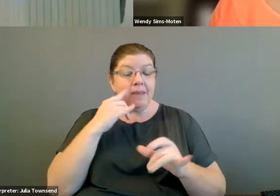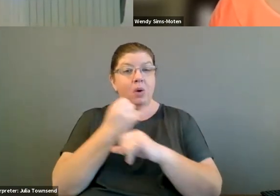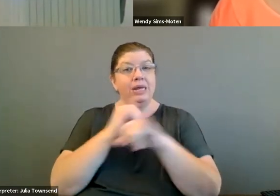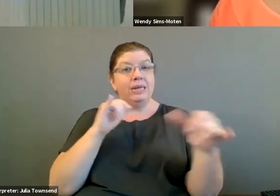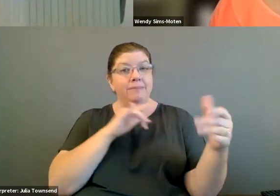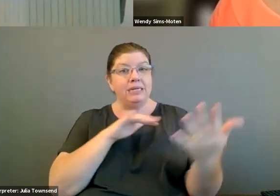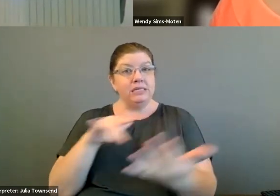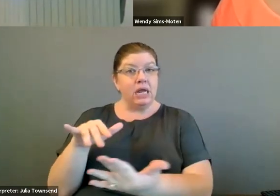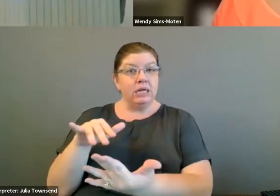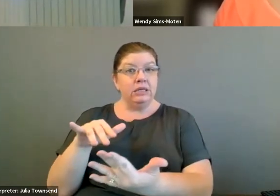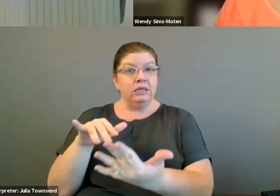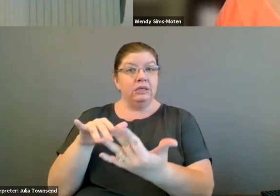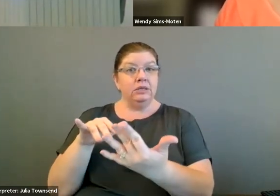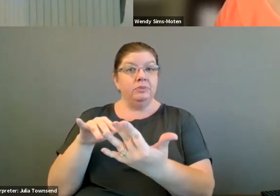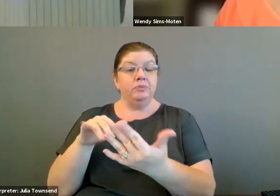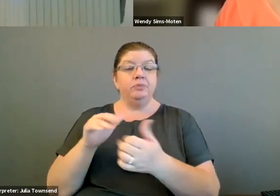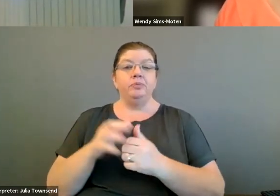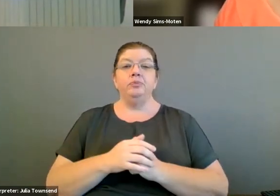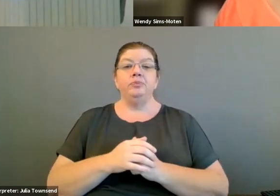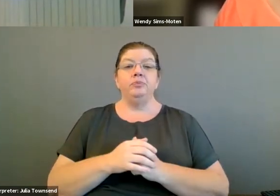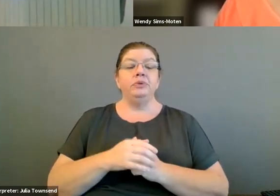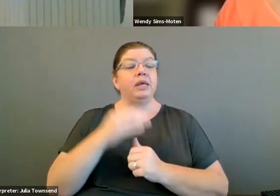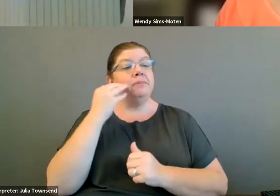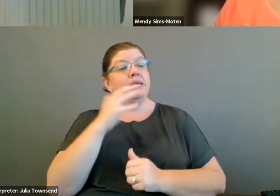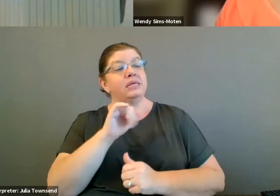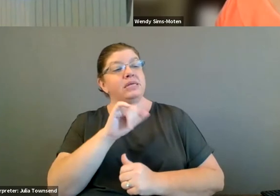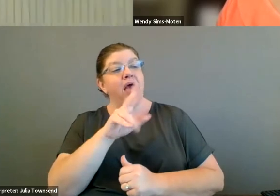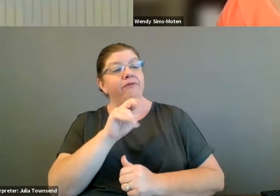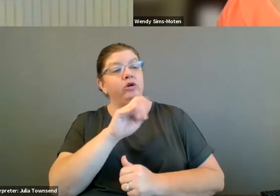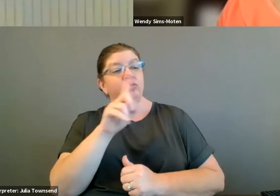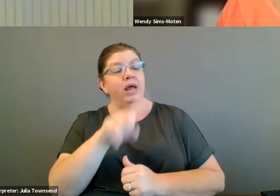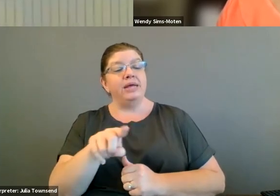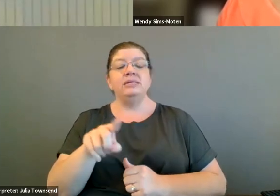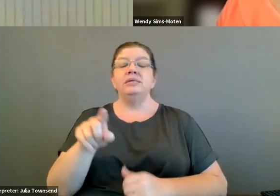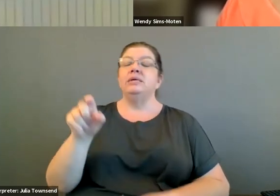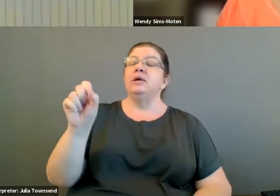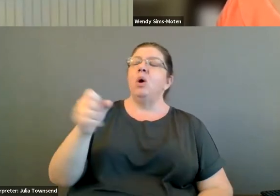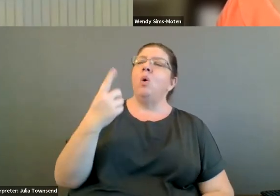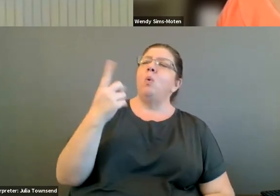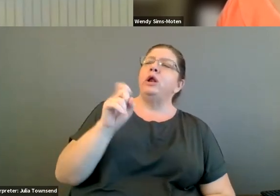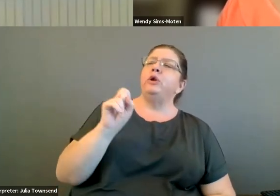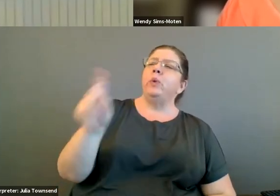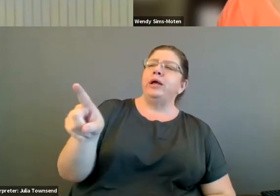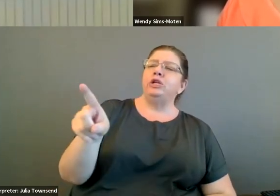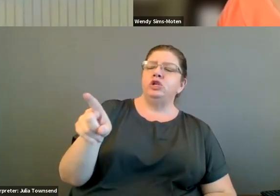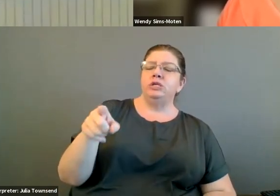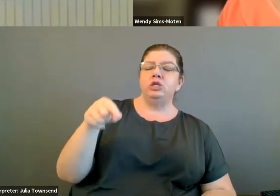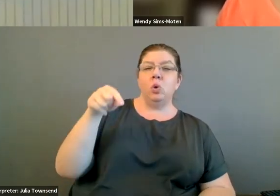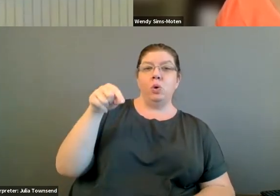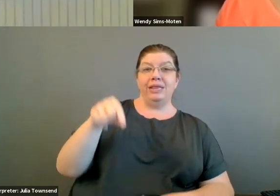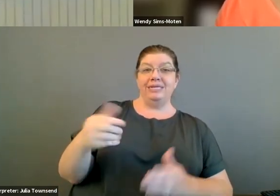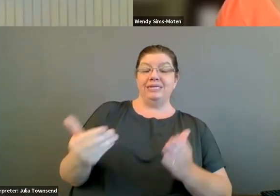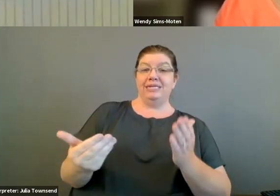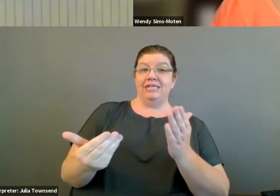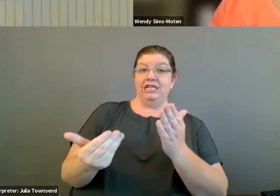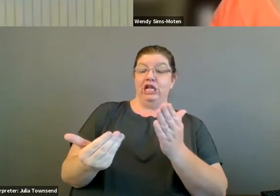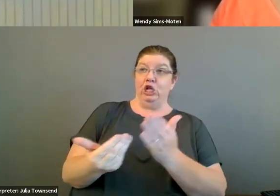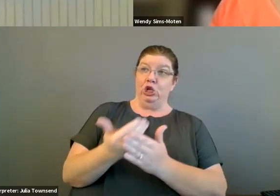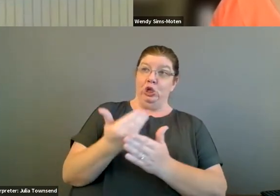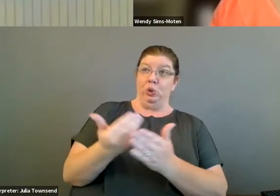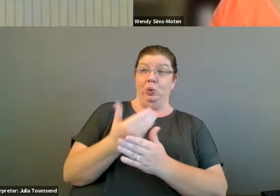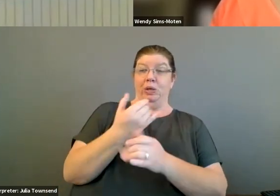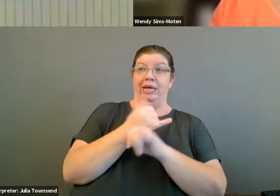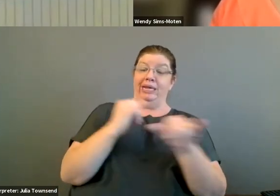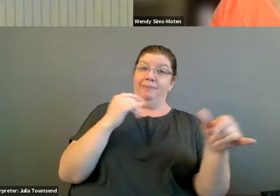study? Ms. Alvarez. Yes, one question. So this is the new